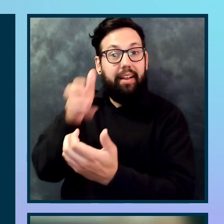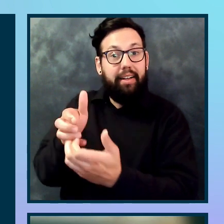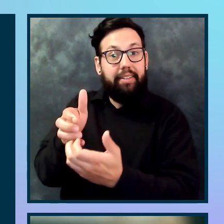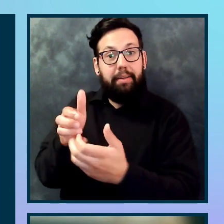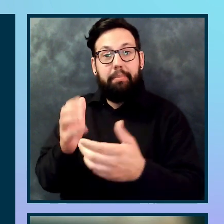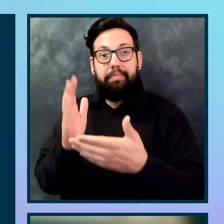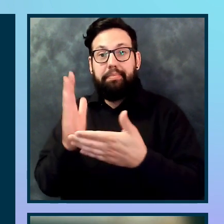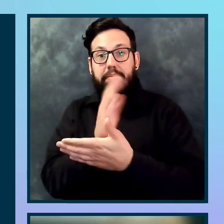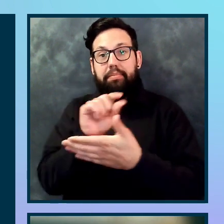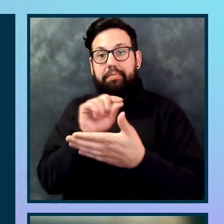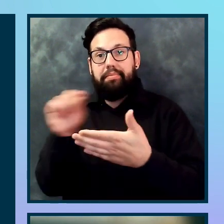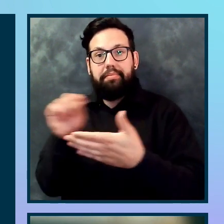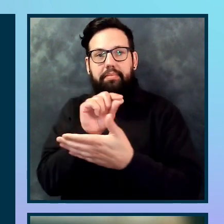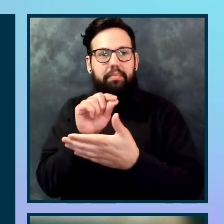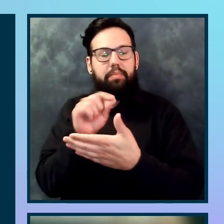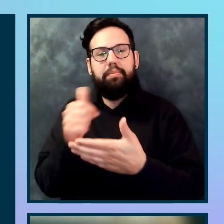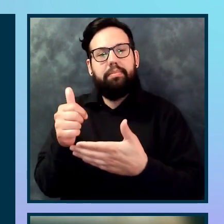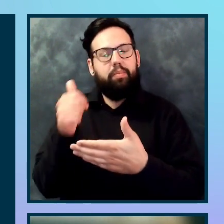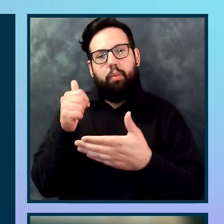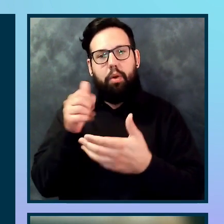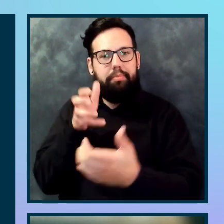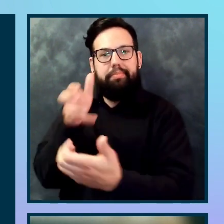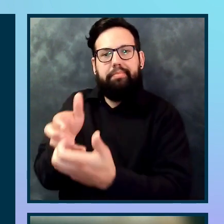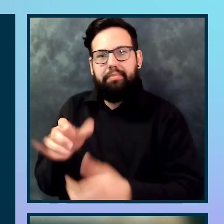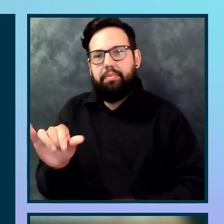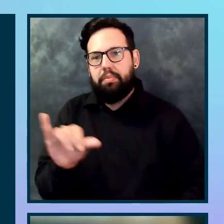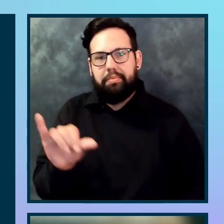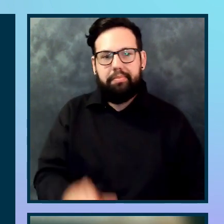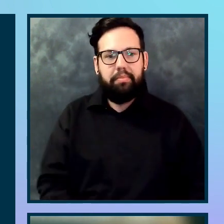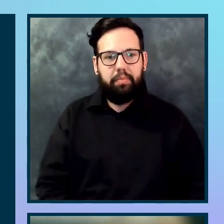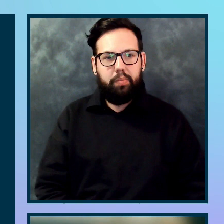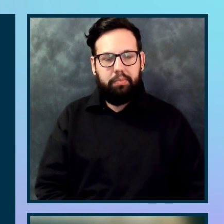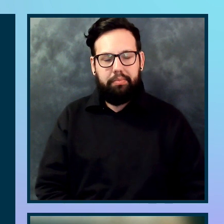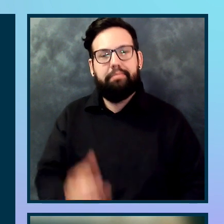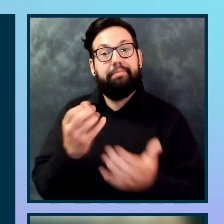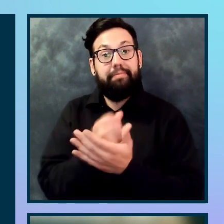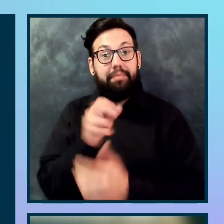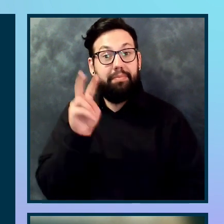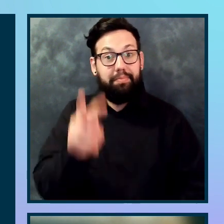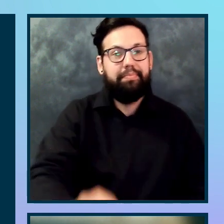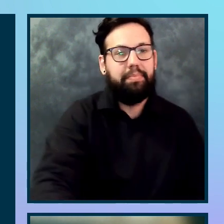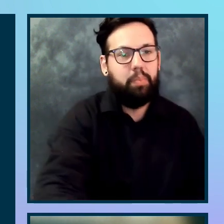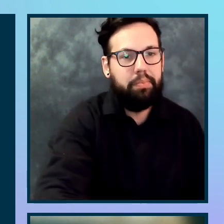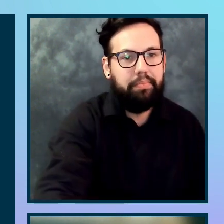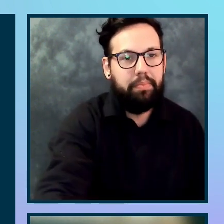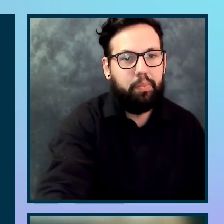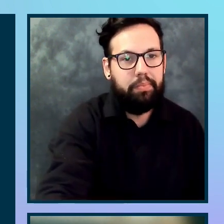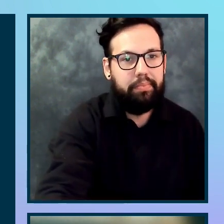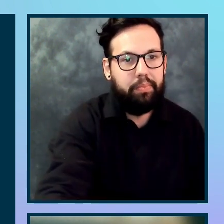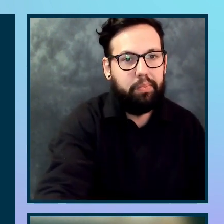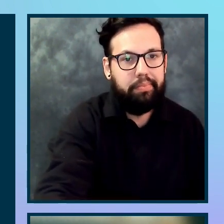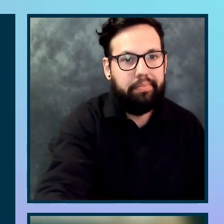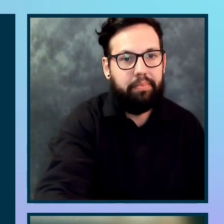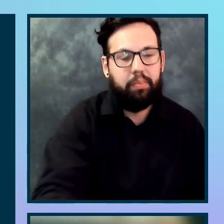focused with voiceover, just the text labels. So let's go take a look at what this is like. Add plant. Enter